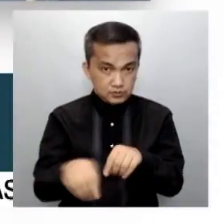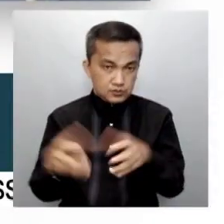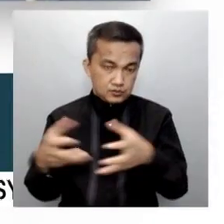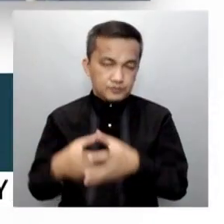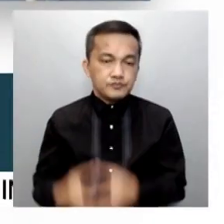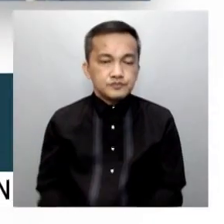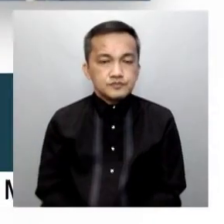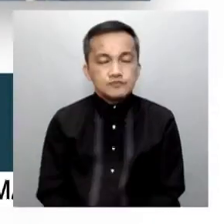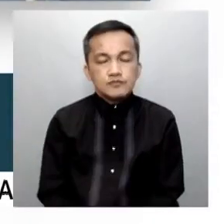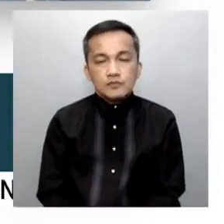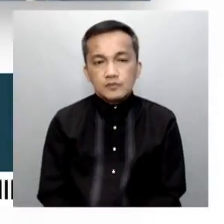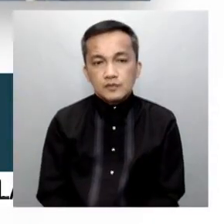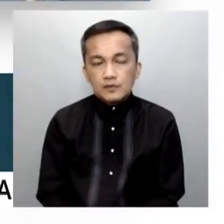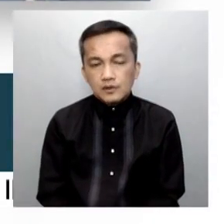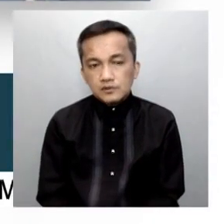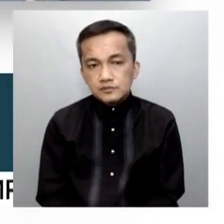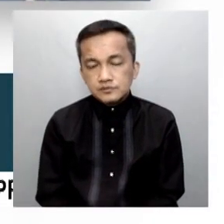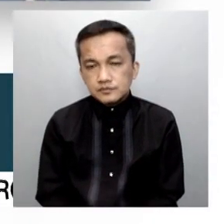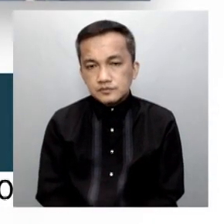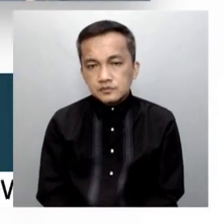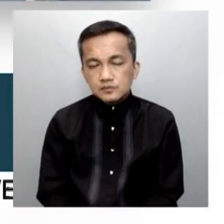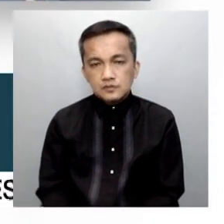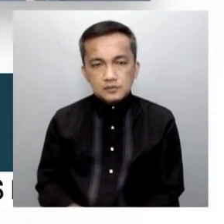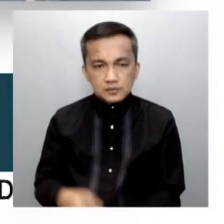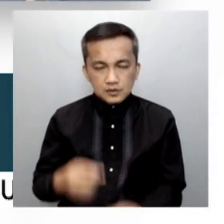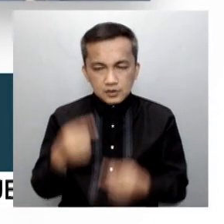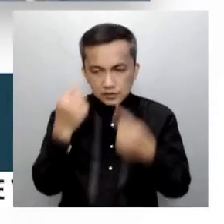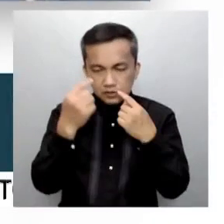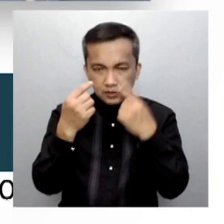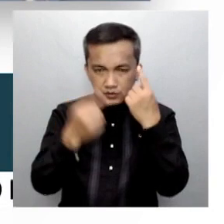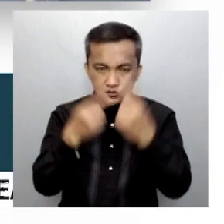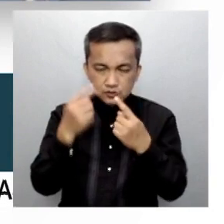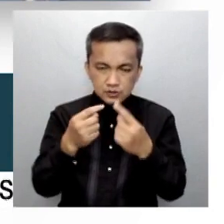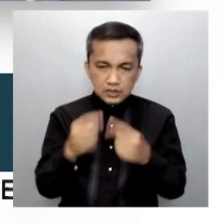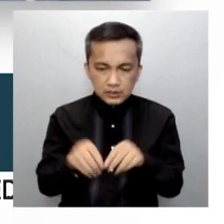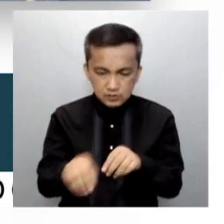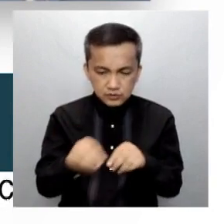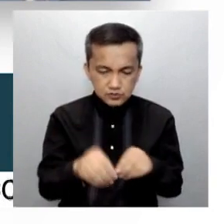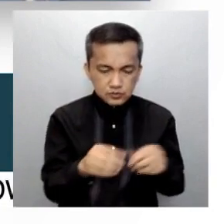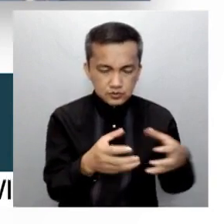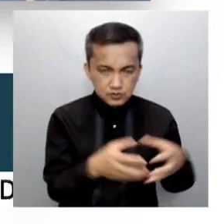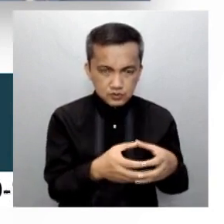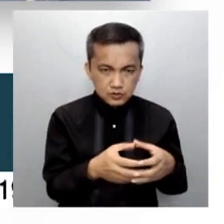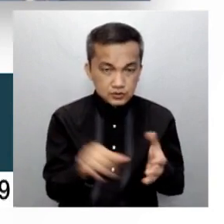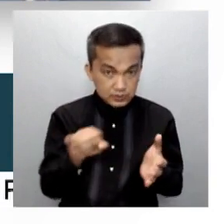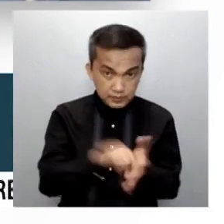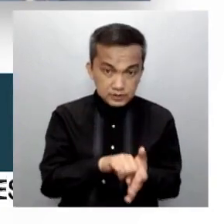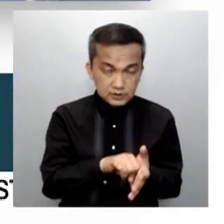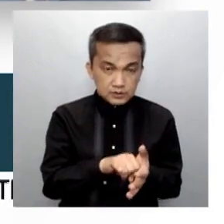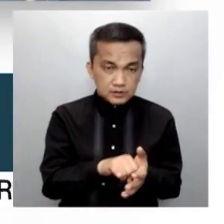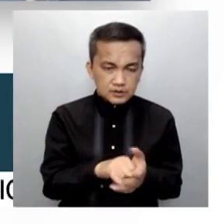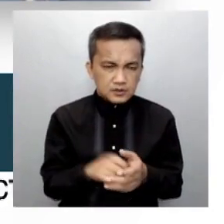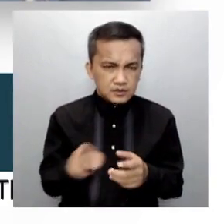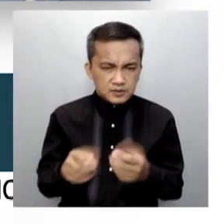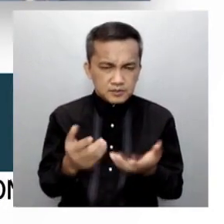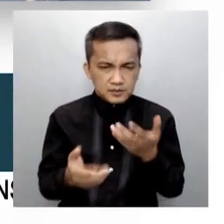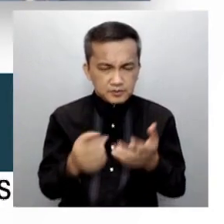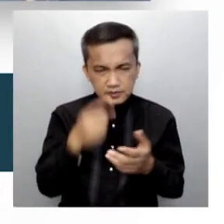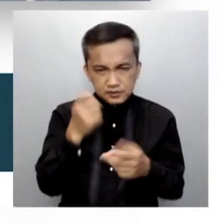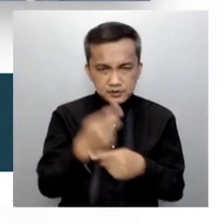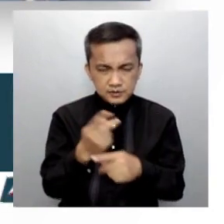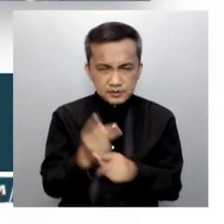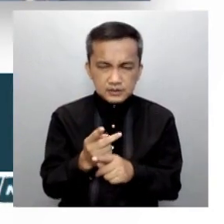The worry of the agriculture sector has been addressed, mainly because some of the products that they're saying, like